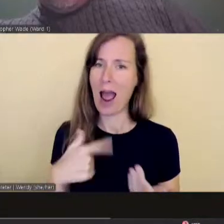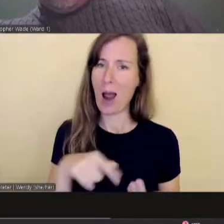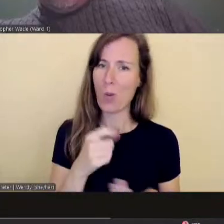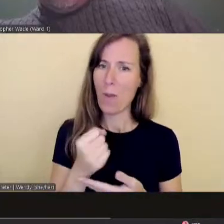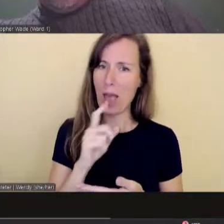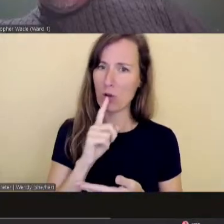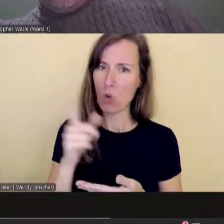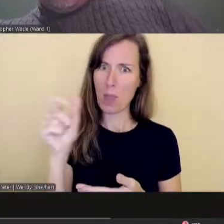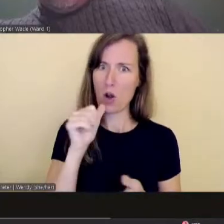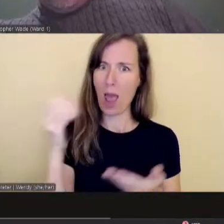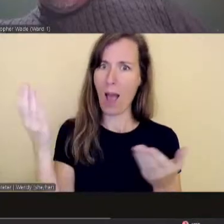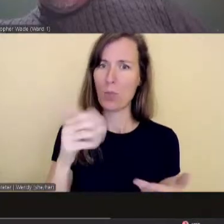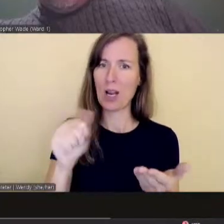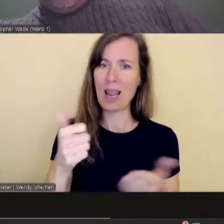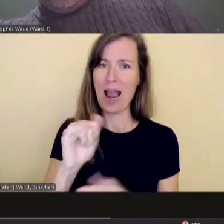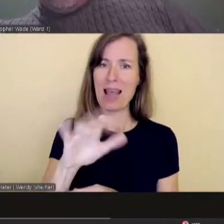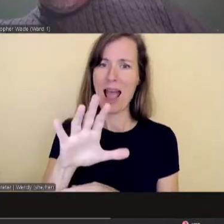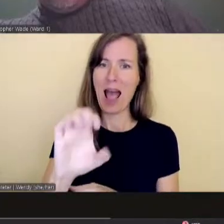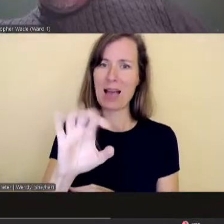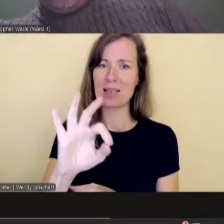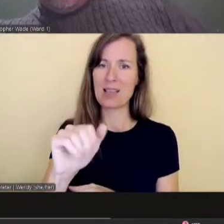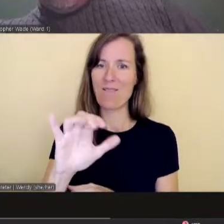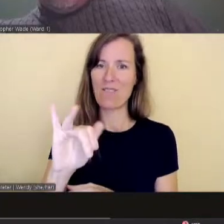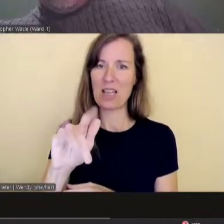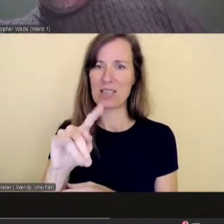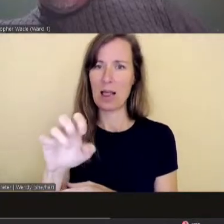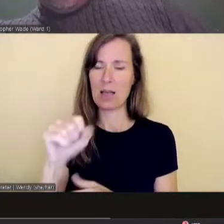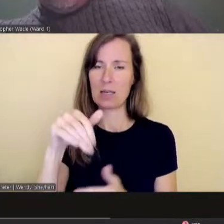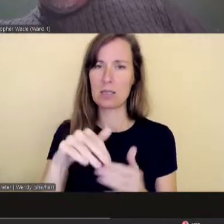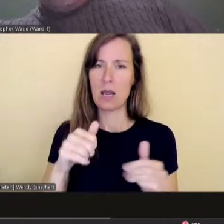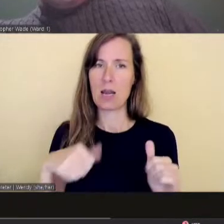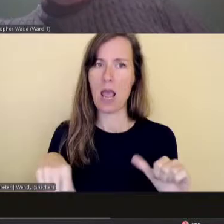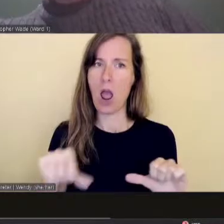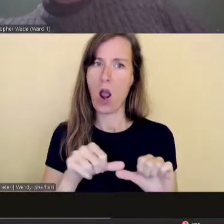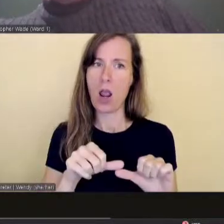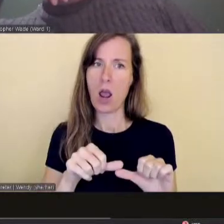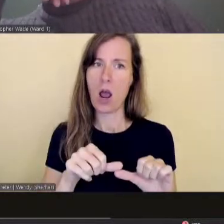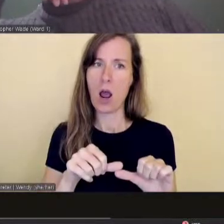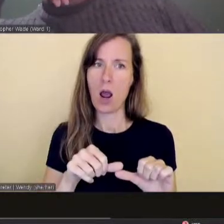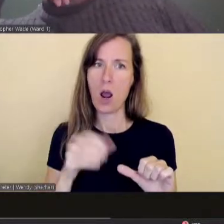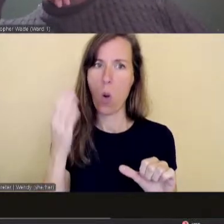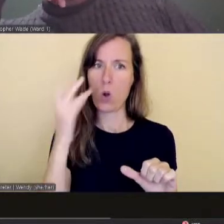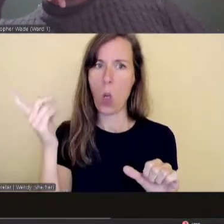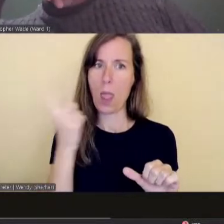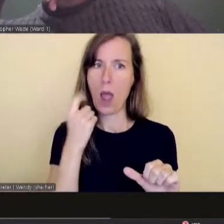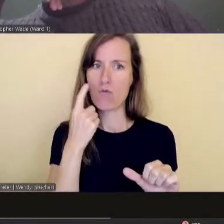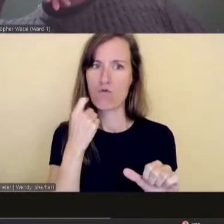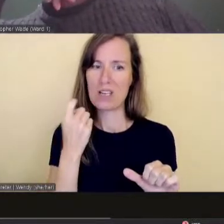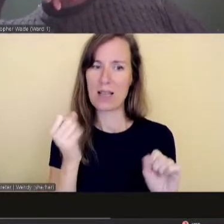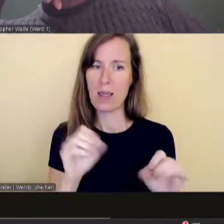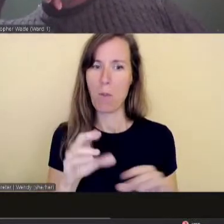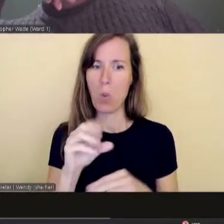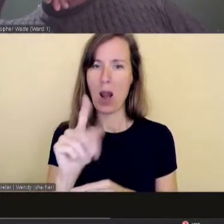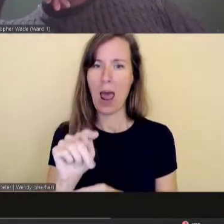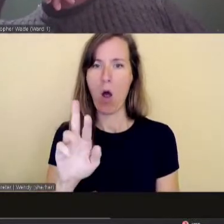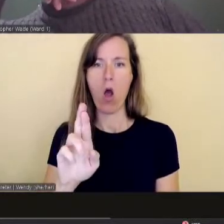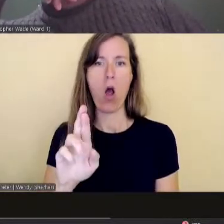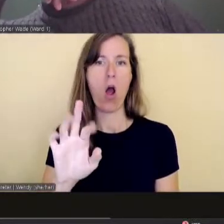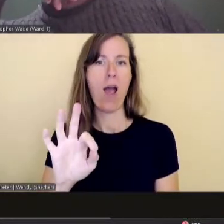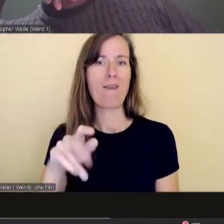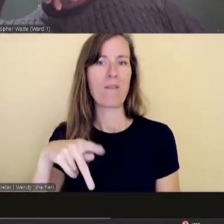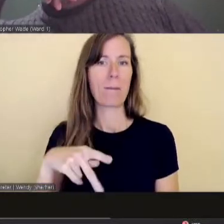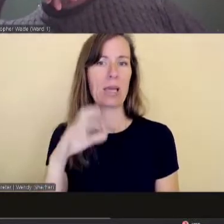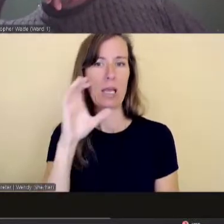facilities in the area, knowing that they recently put out, I don't know what they call, I guess like an RFP, looking for space